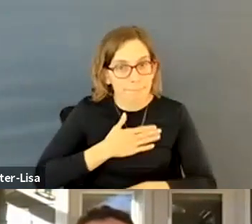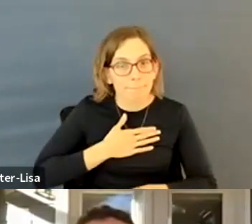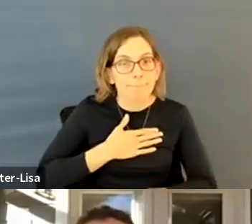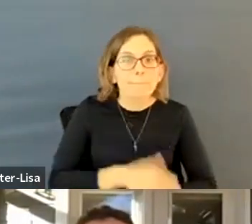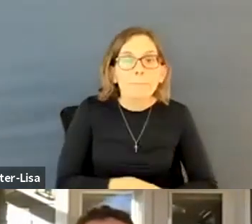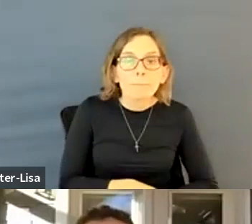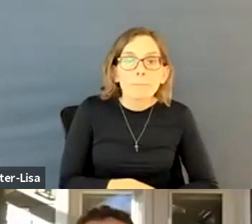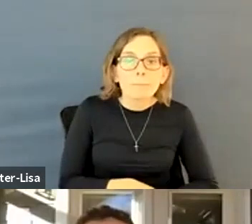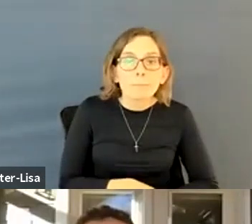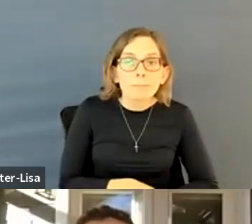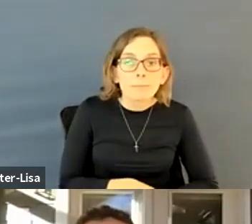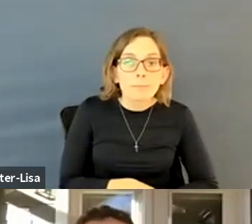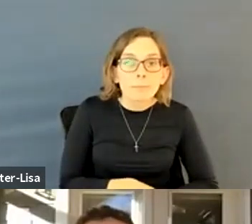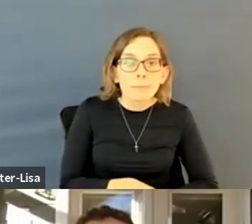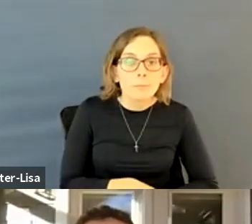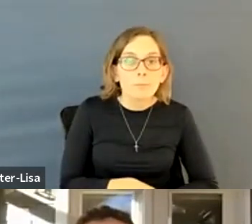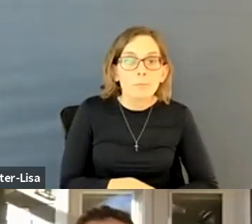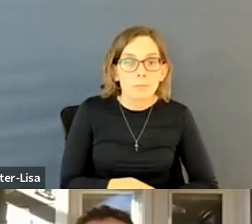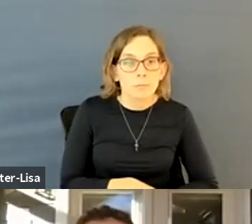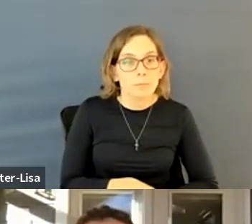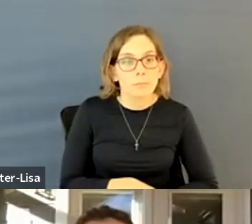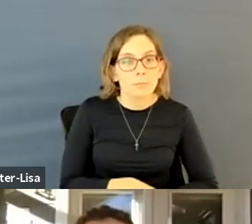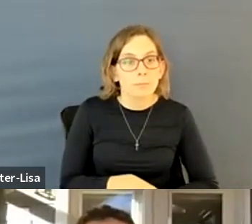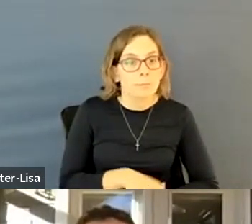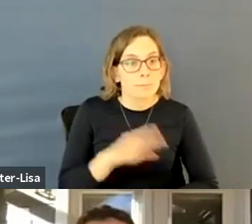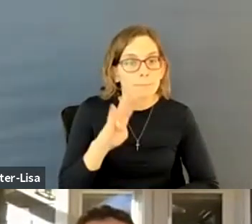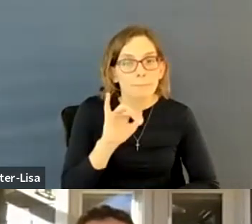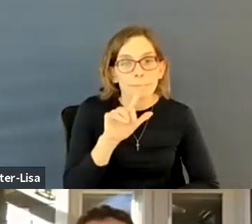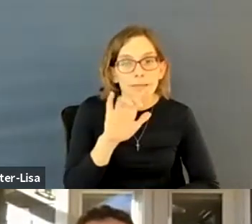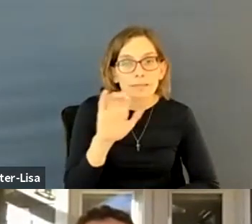So Haifa, Callum, Bailey, Manika.